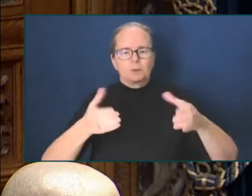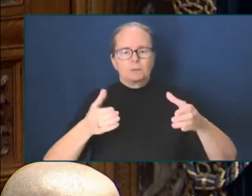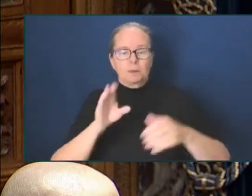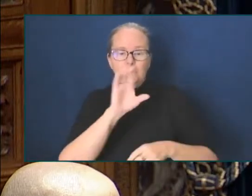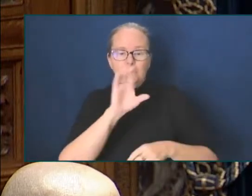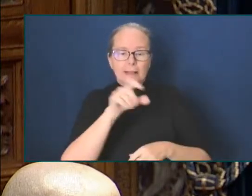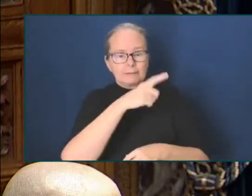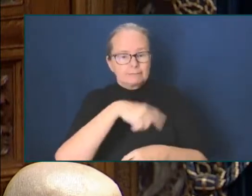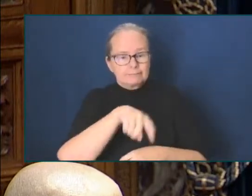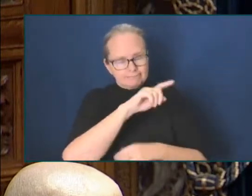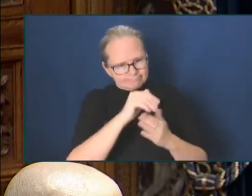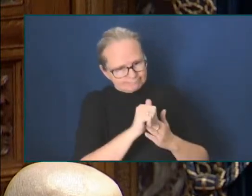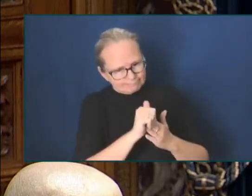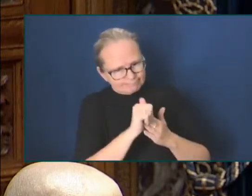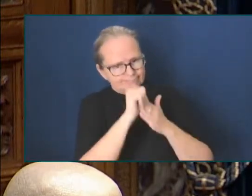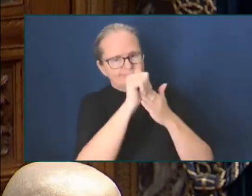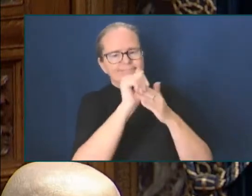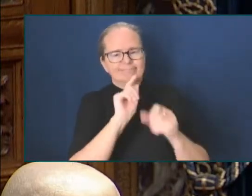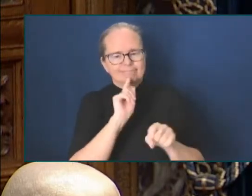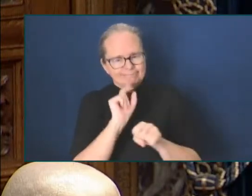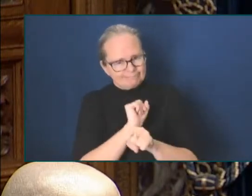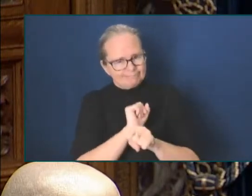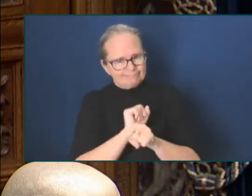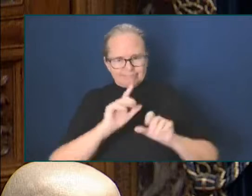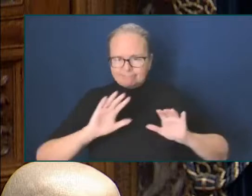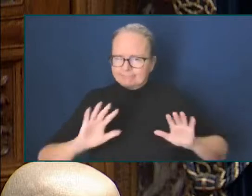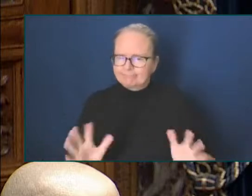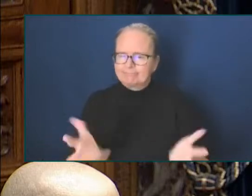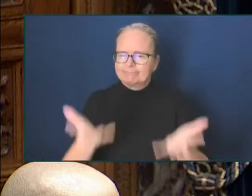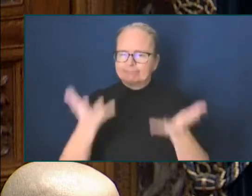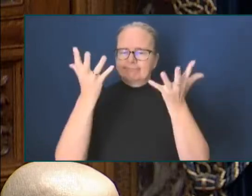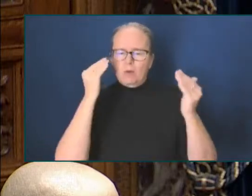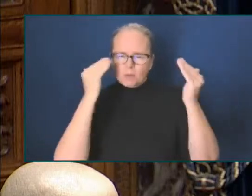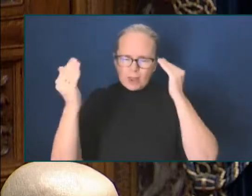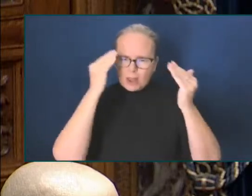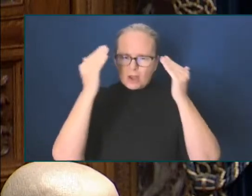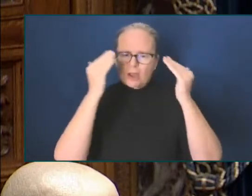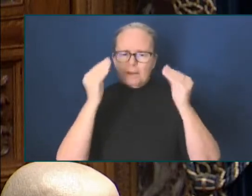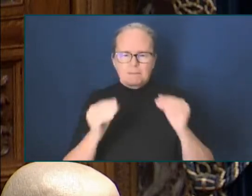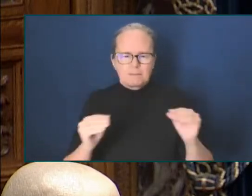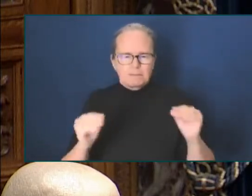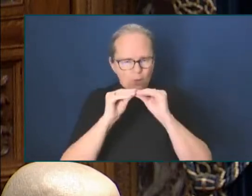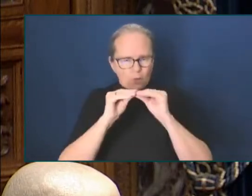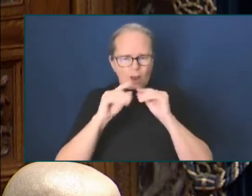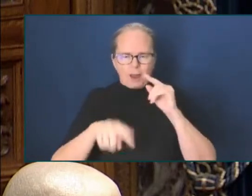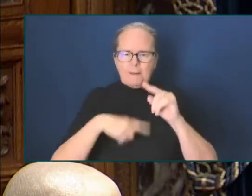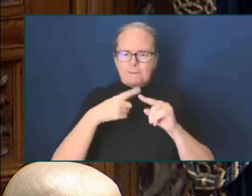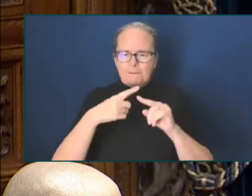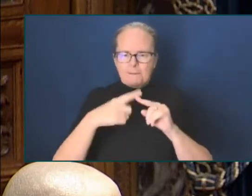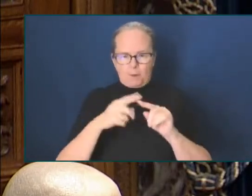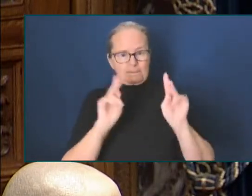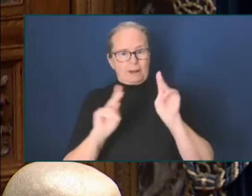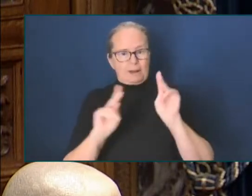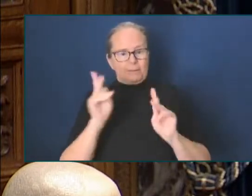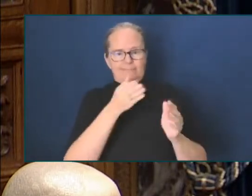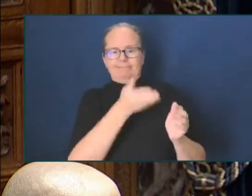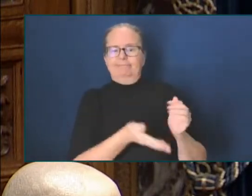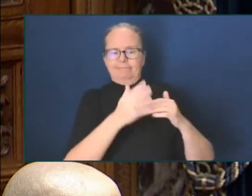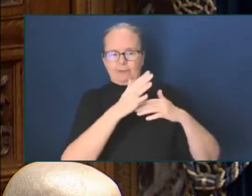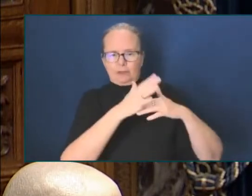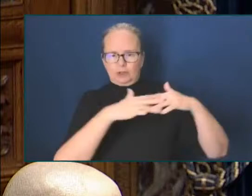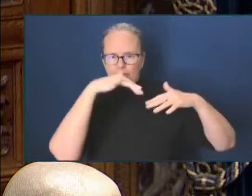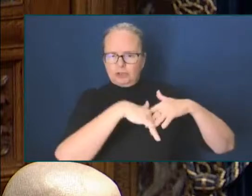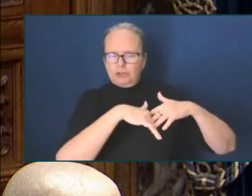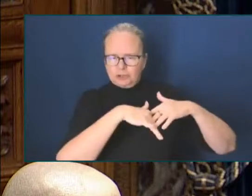contributions of Indigenous peoples with disabilities. Indigenous people with disabilities often face additional barriers, such as limited